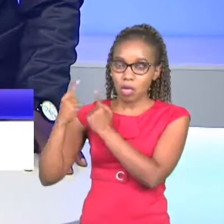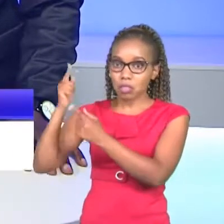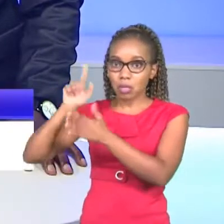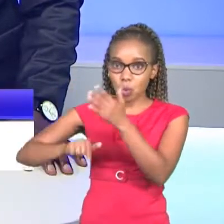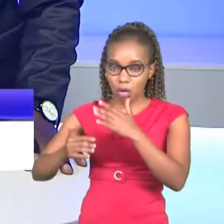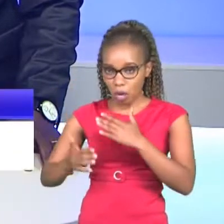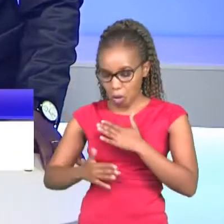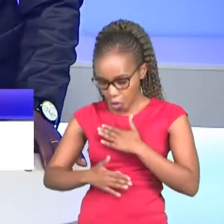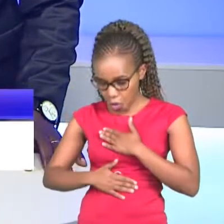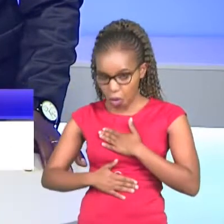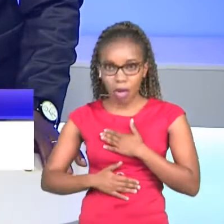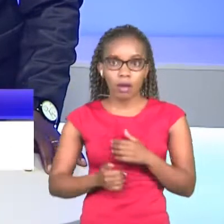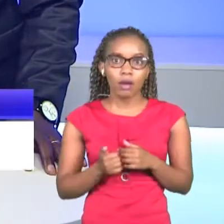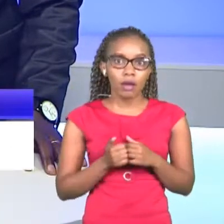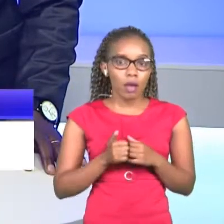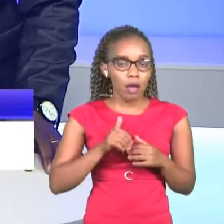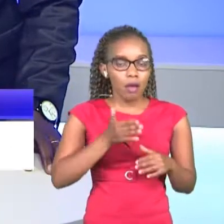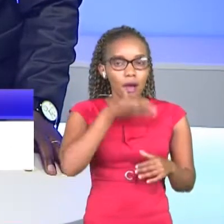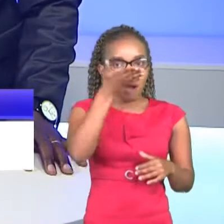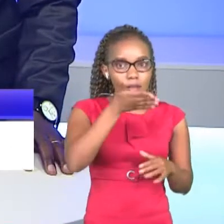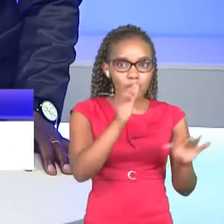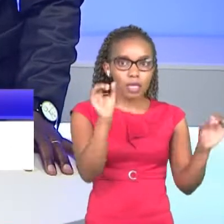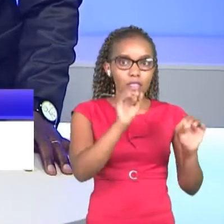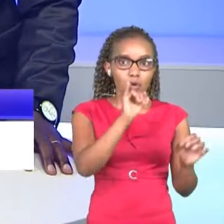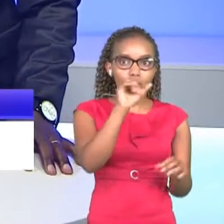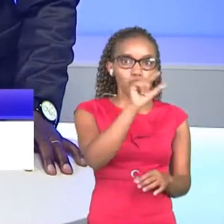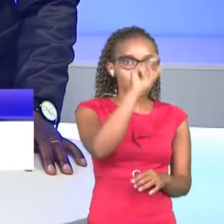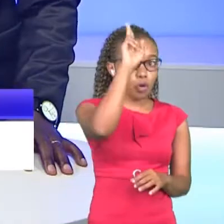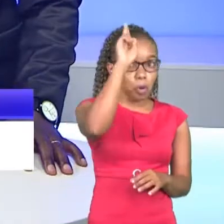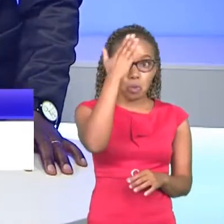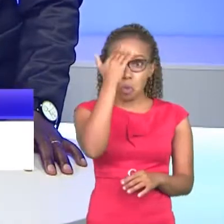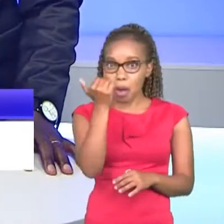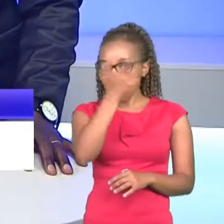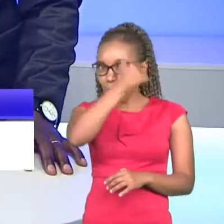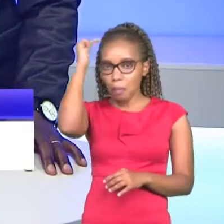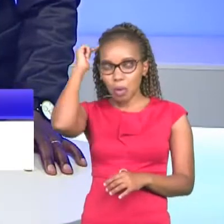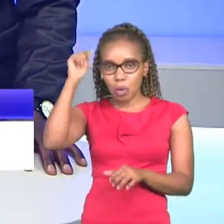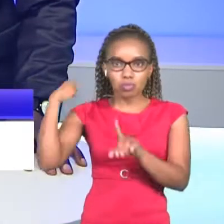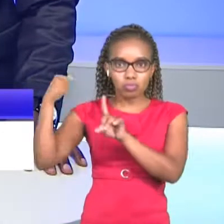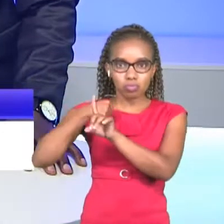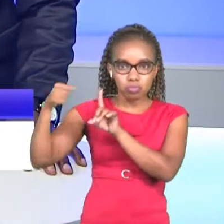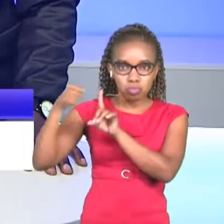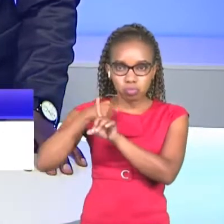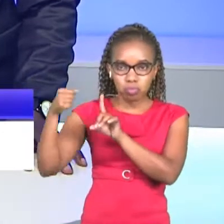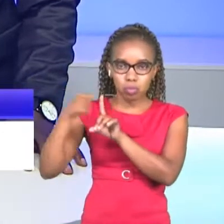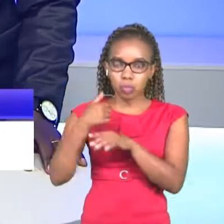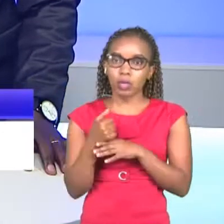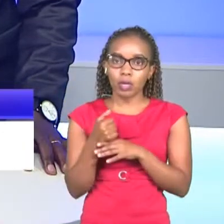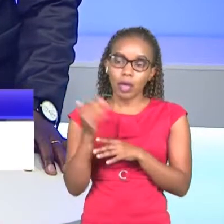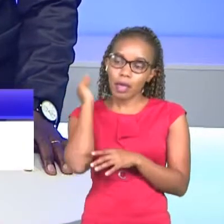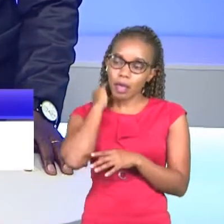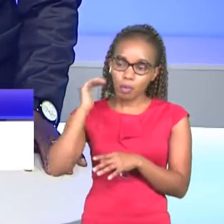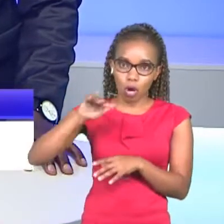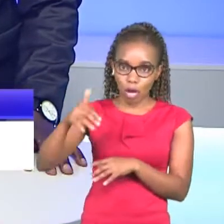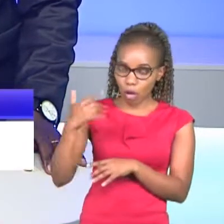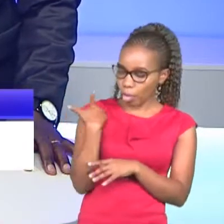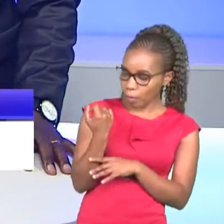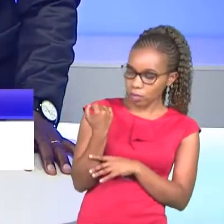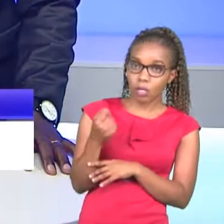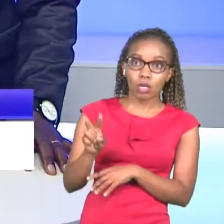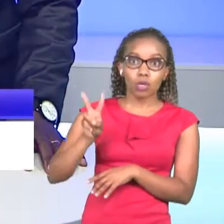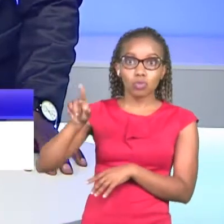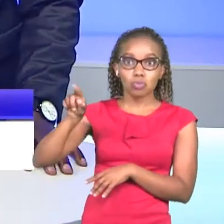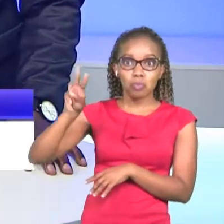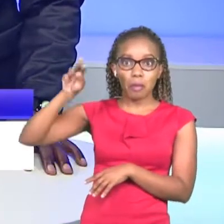summons by Inspector General of Police Hilary Mutyambai concerning skirmishes that were witnessed in Keno Town, Murang'a County yesterday. The two, during a